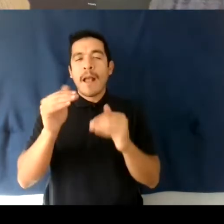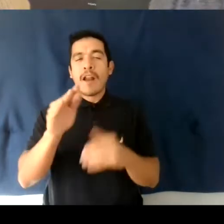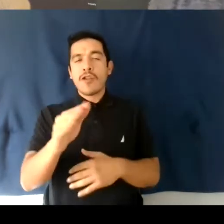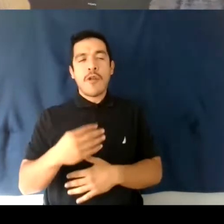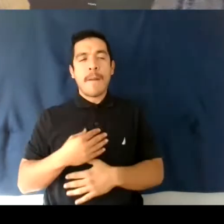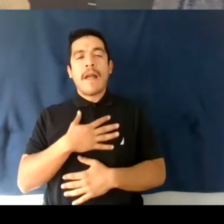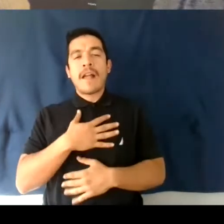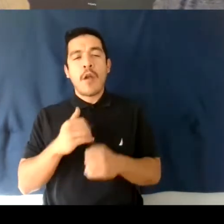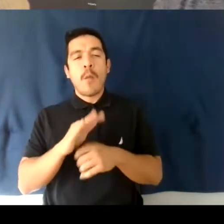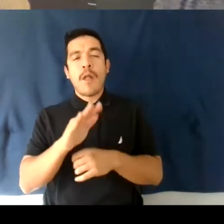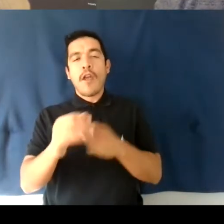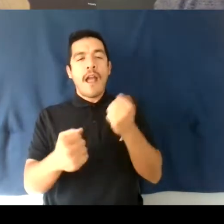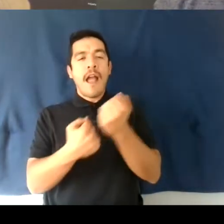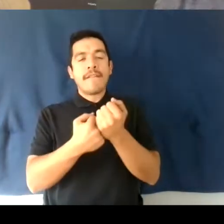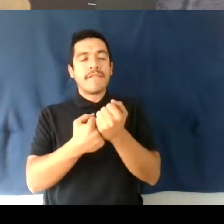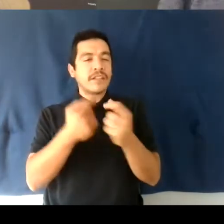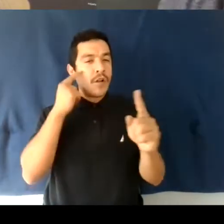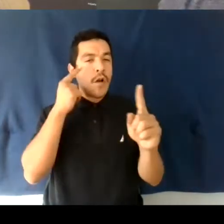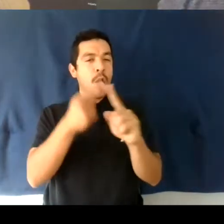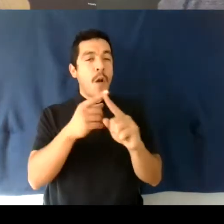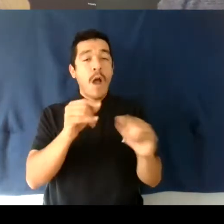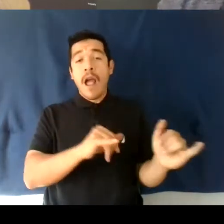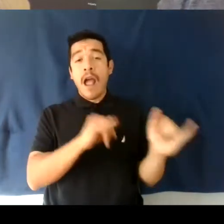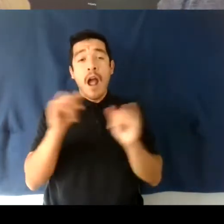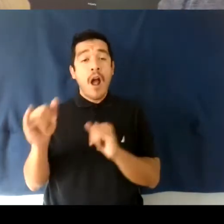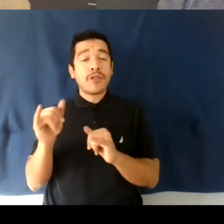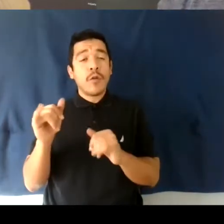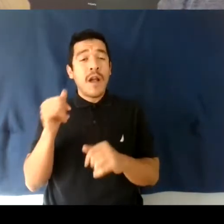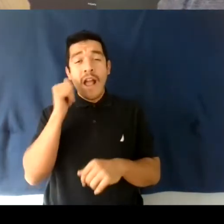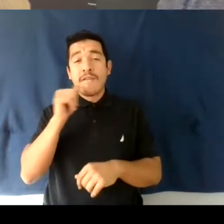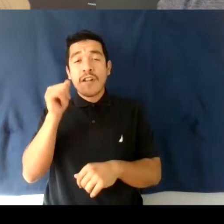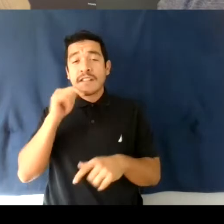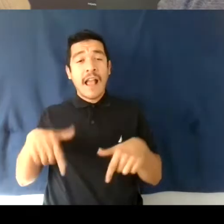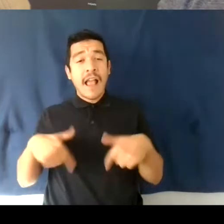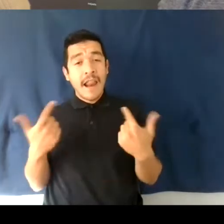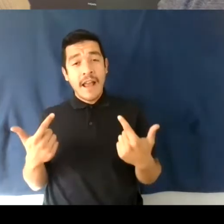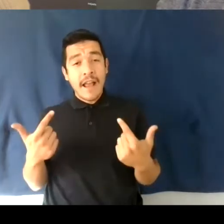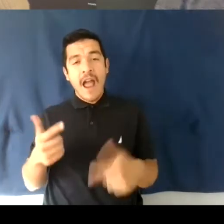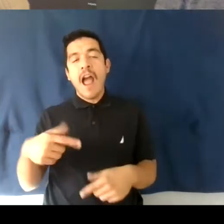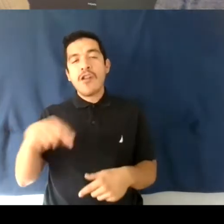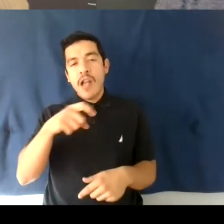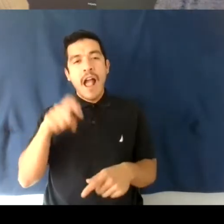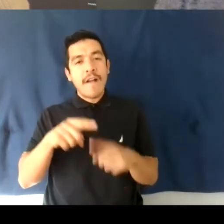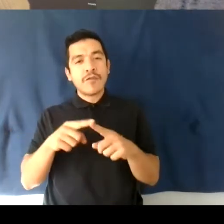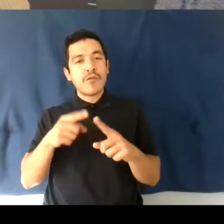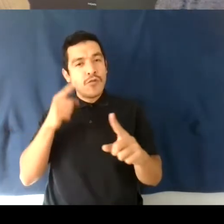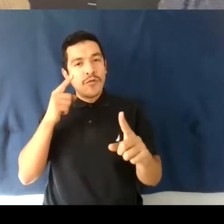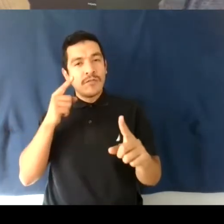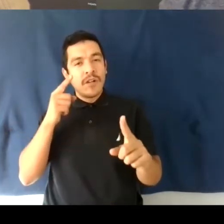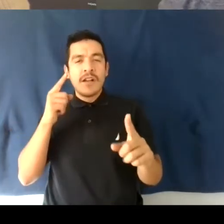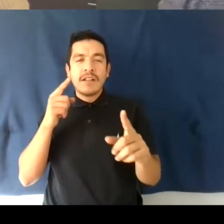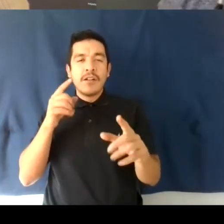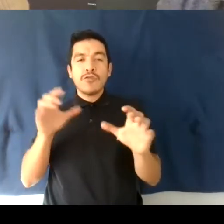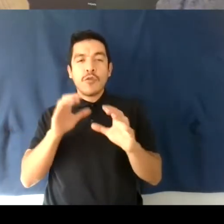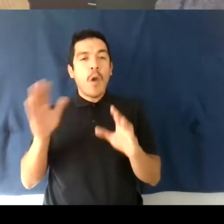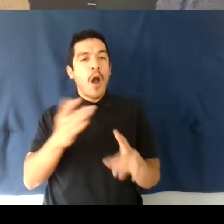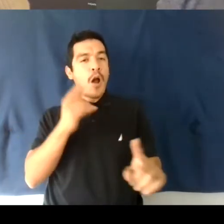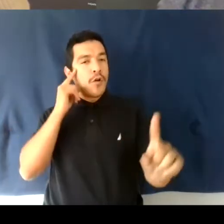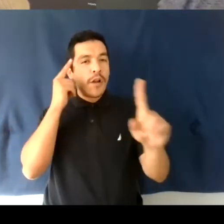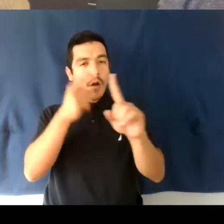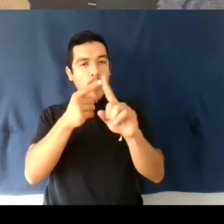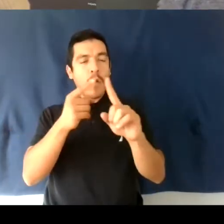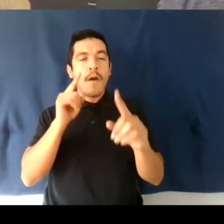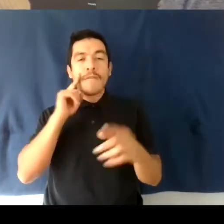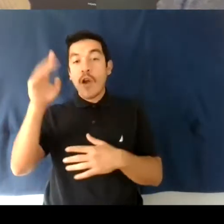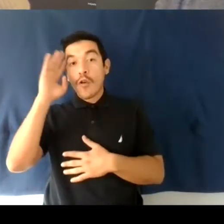and other also daily life? Because, we have creative goals and then we have to advocate, but then we still have, lives. We both